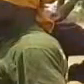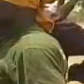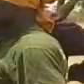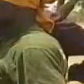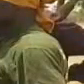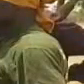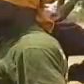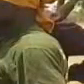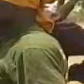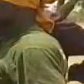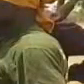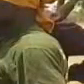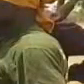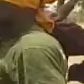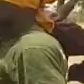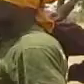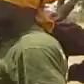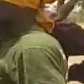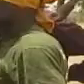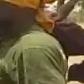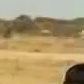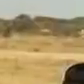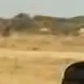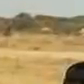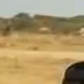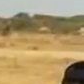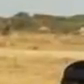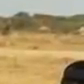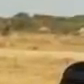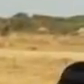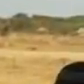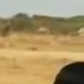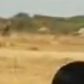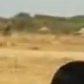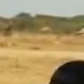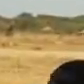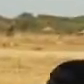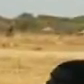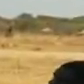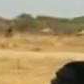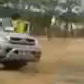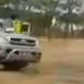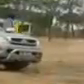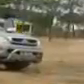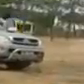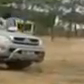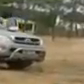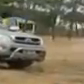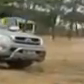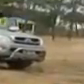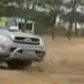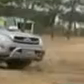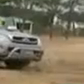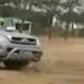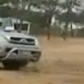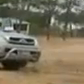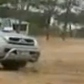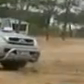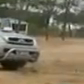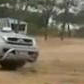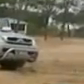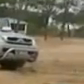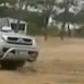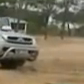Order Act, something the Patriotic Front are familiar with. Under the chief eye of the police, Mr. Karwinda used the few minutes